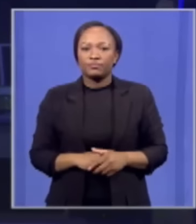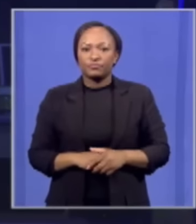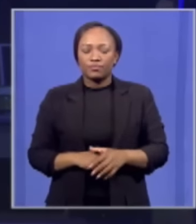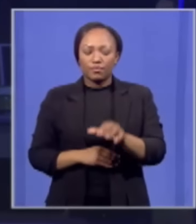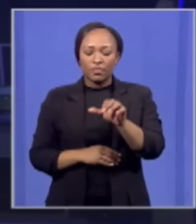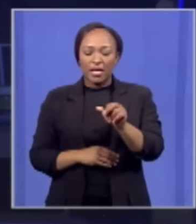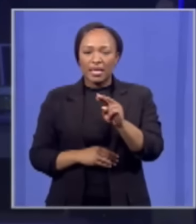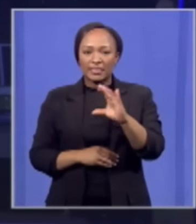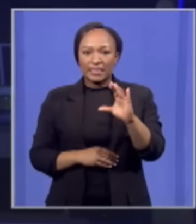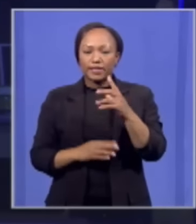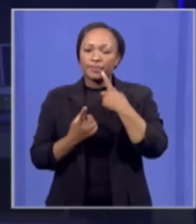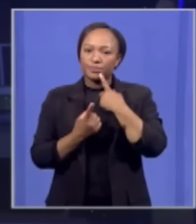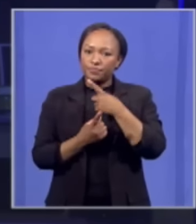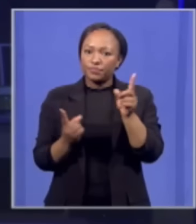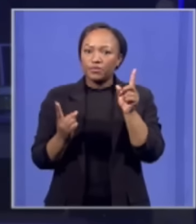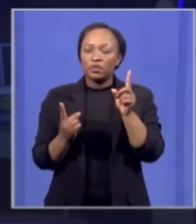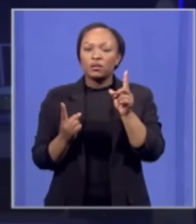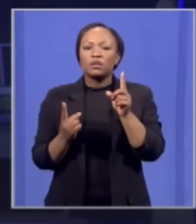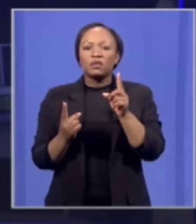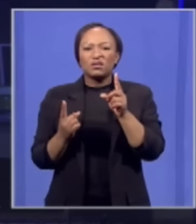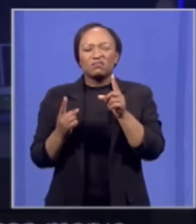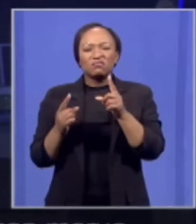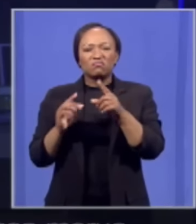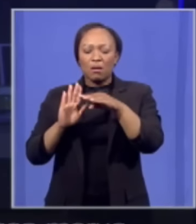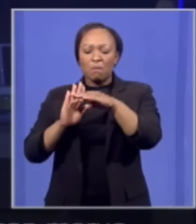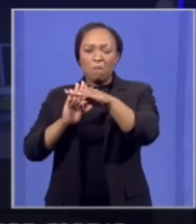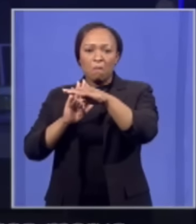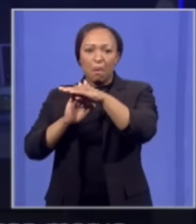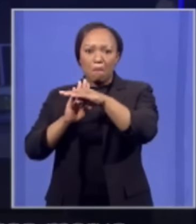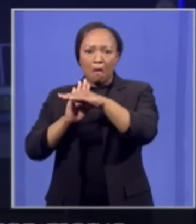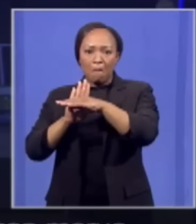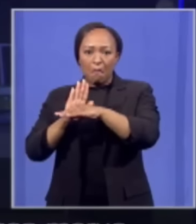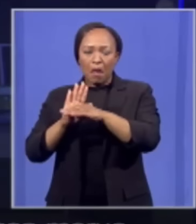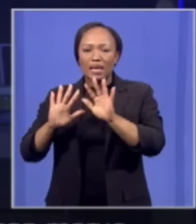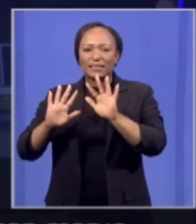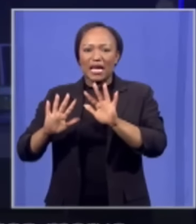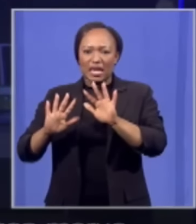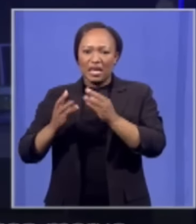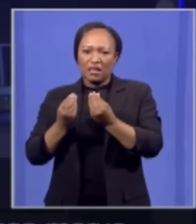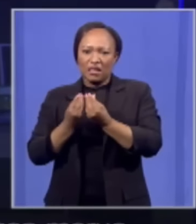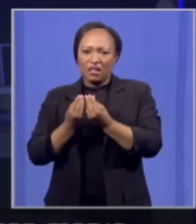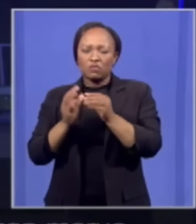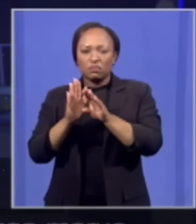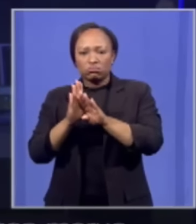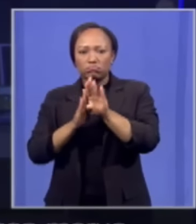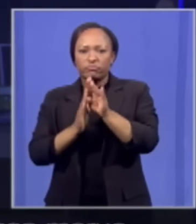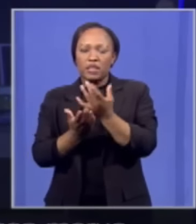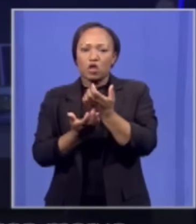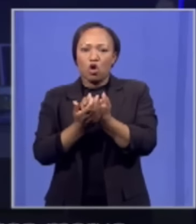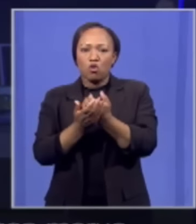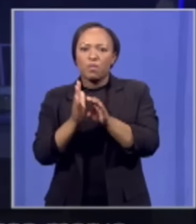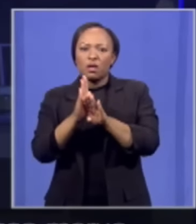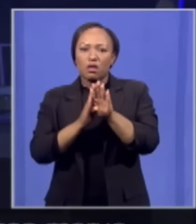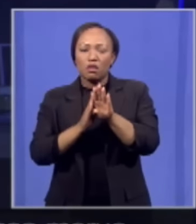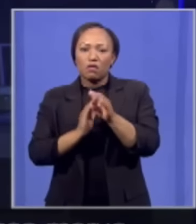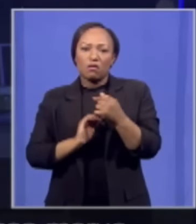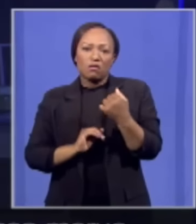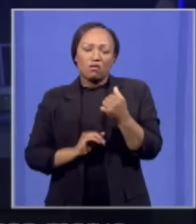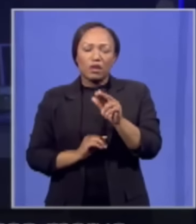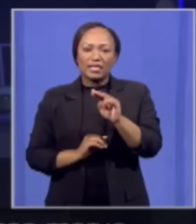ANC phatlaladitse moralo wa dintlha tse 10 ho leka ho tsosolosa moruo wa Afrika Borwa. Mokga o ne o tshwere kopano e ikgethang ya komiti ya naha